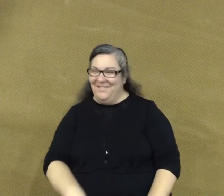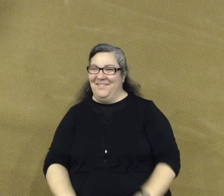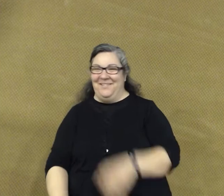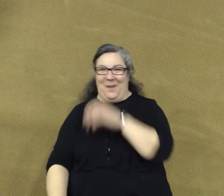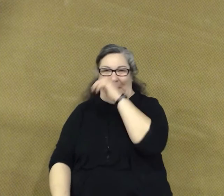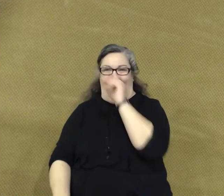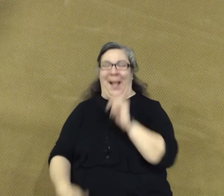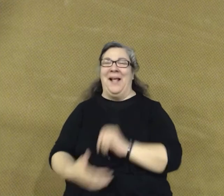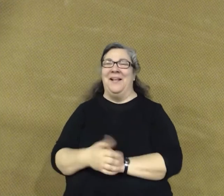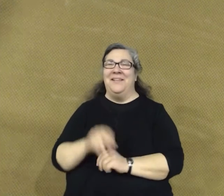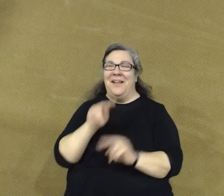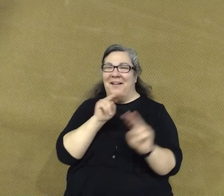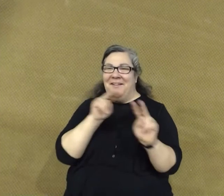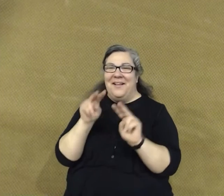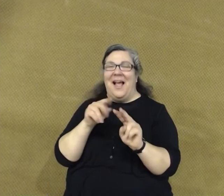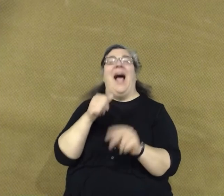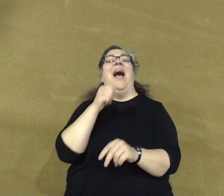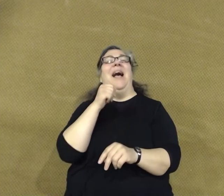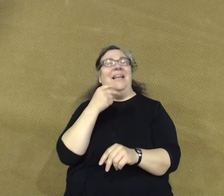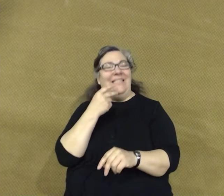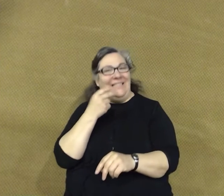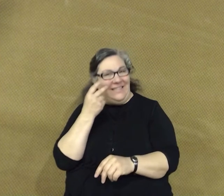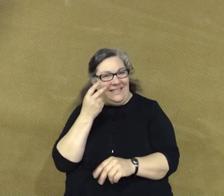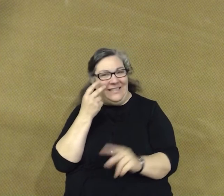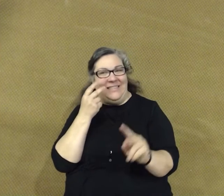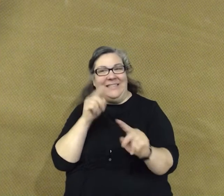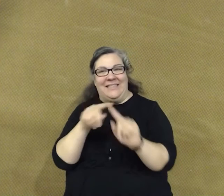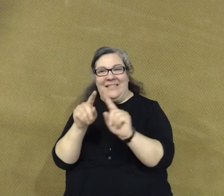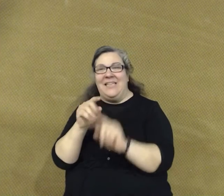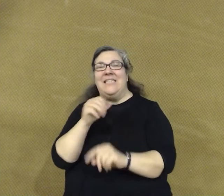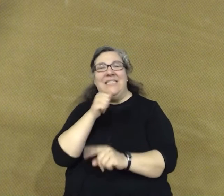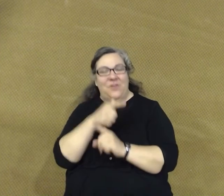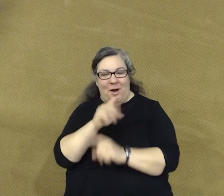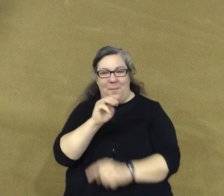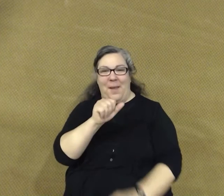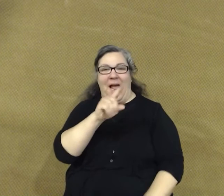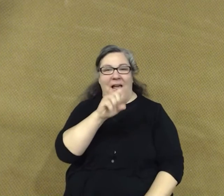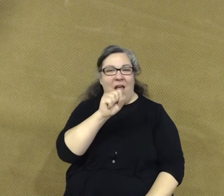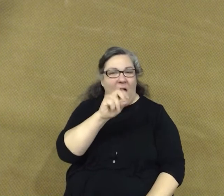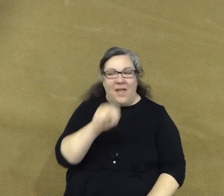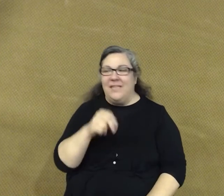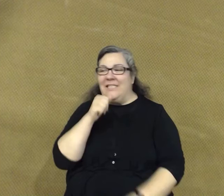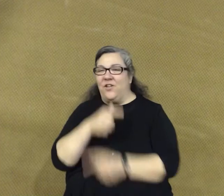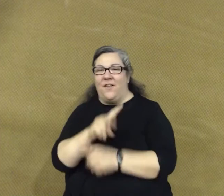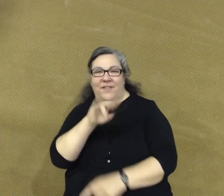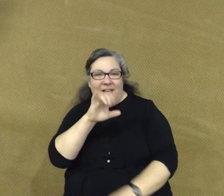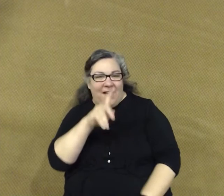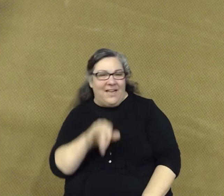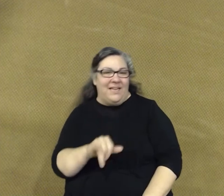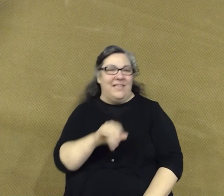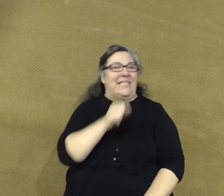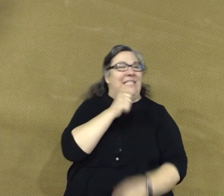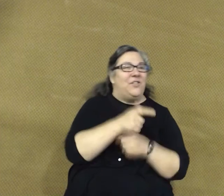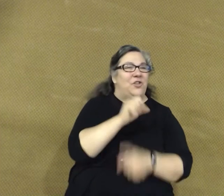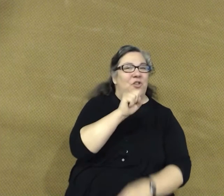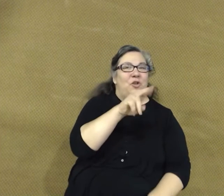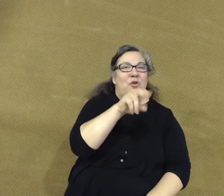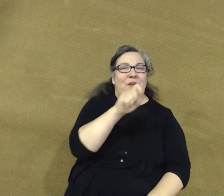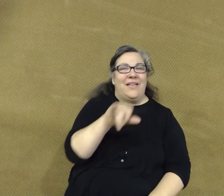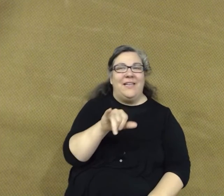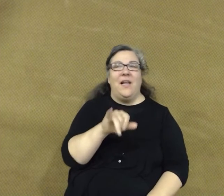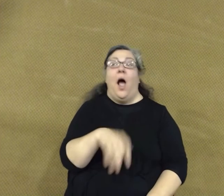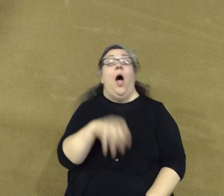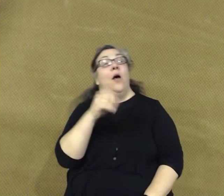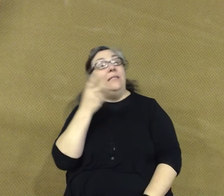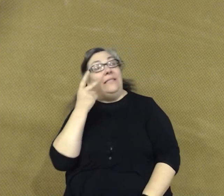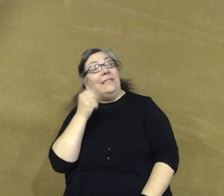Hallelujah. I'm looking. There's Sister Deborah. Amen. There's Sister Madsen, Sister Vicky. There's Sister Susie. Amen. There's Sister